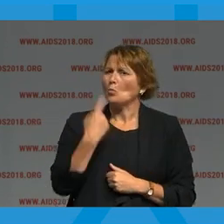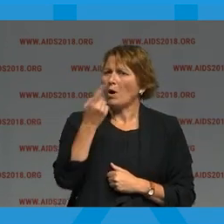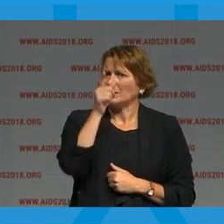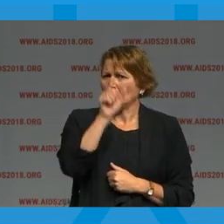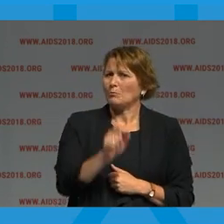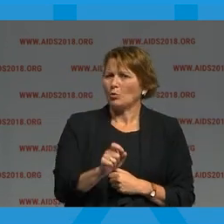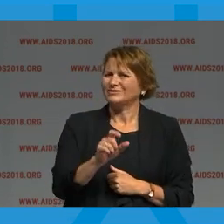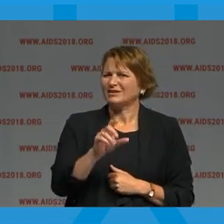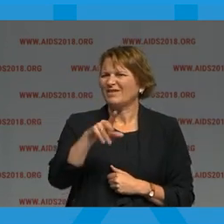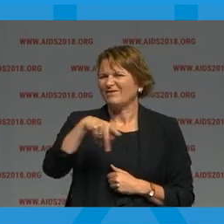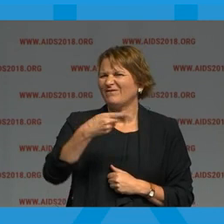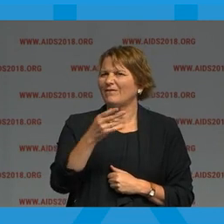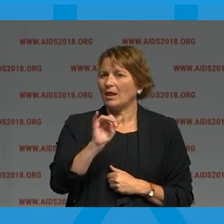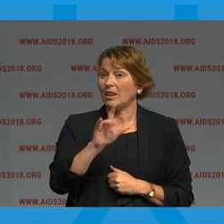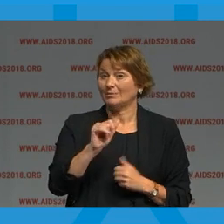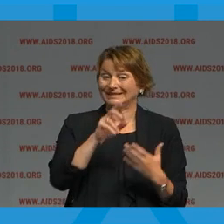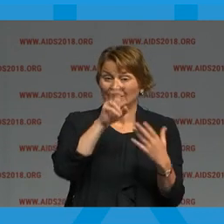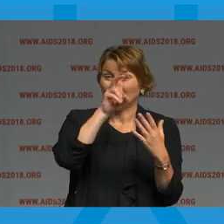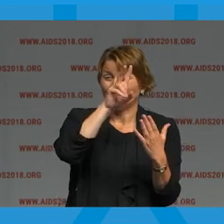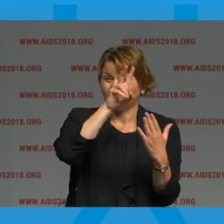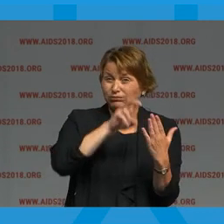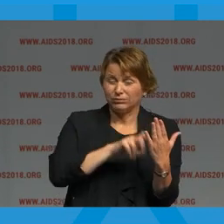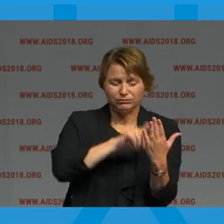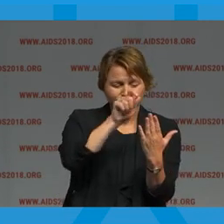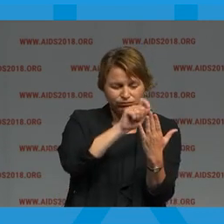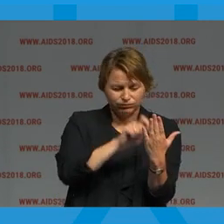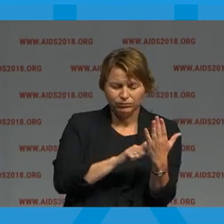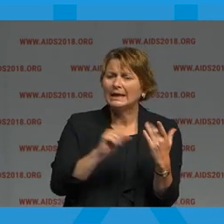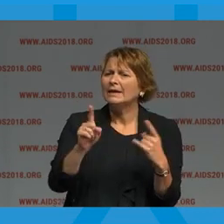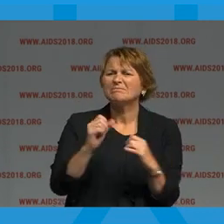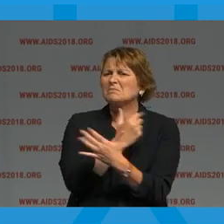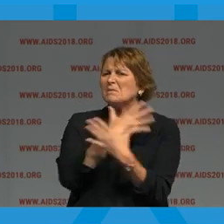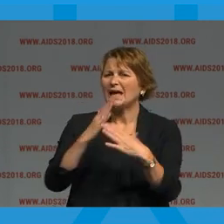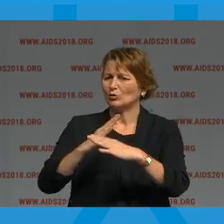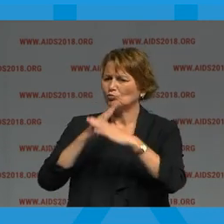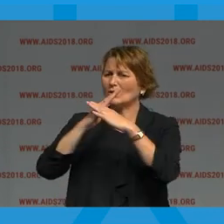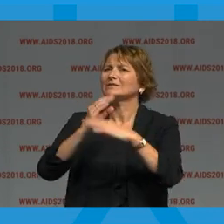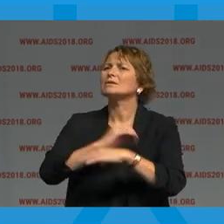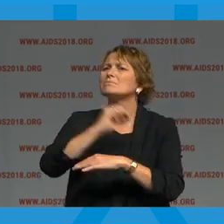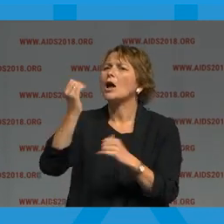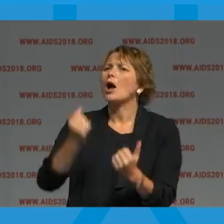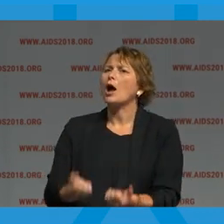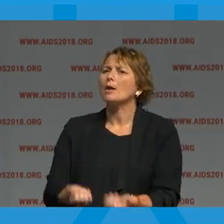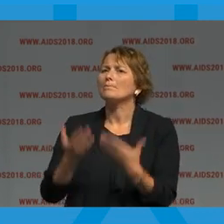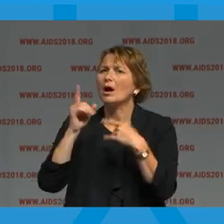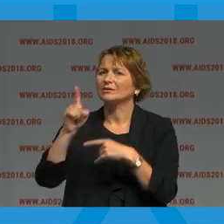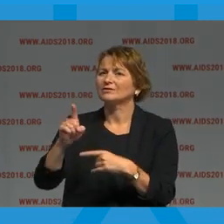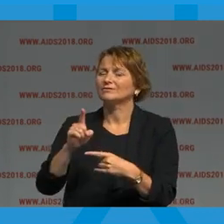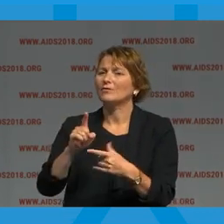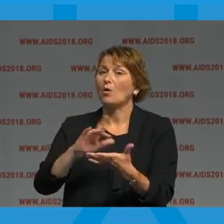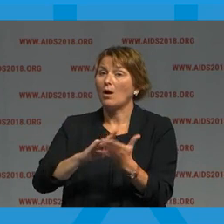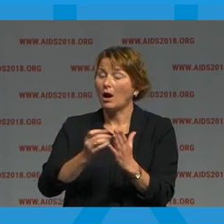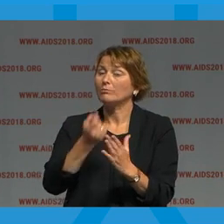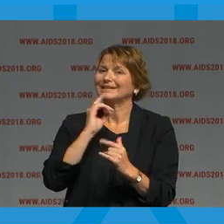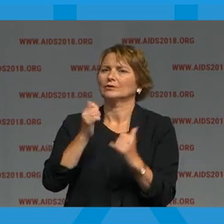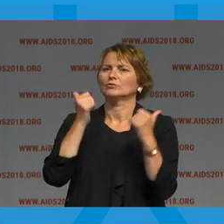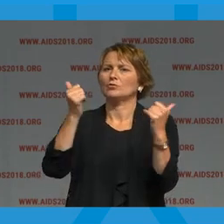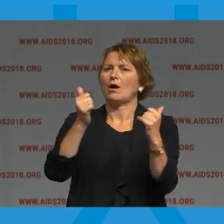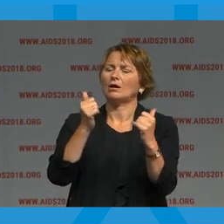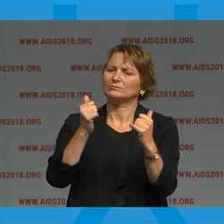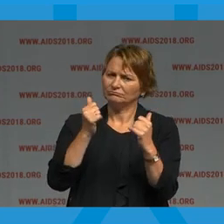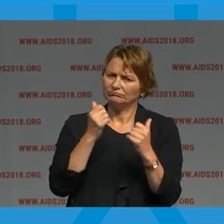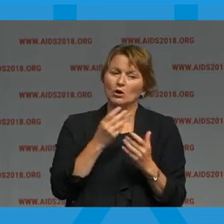and co-workers that shows us that at any resistance rate to efavirenz, we see cost effectiveness